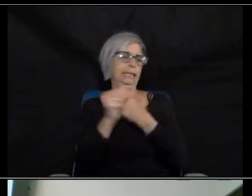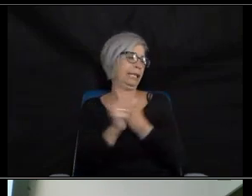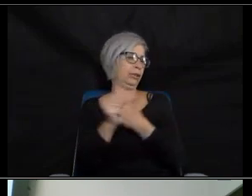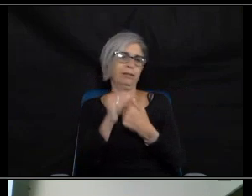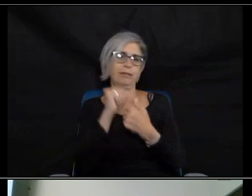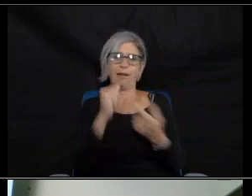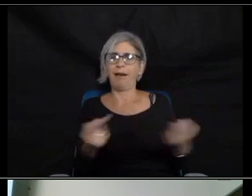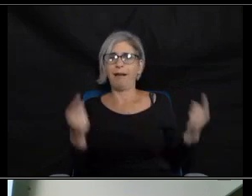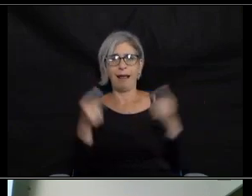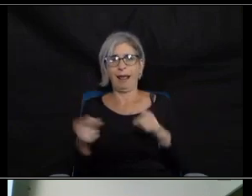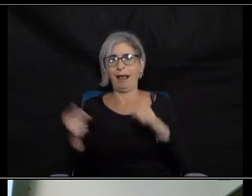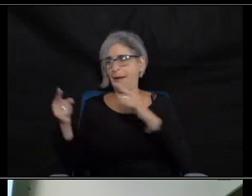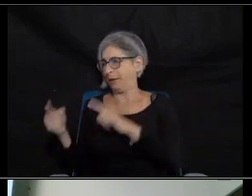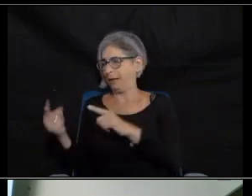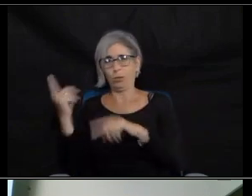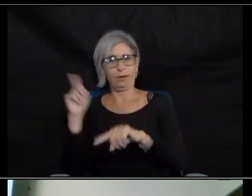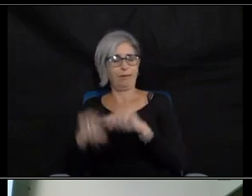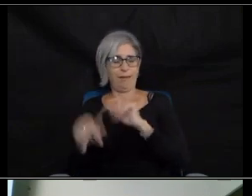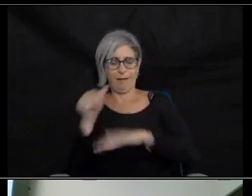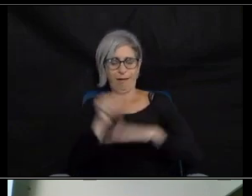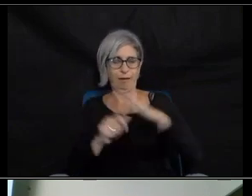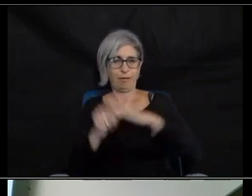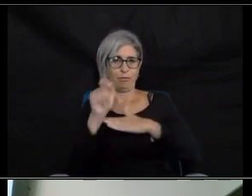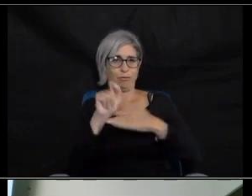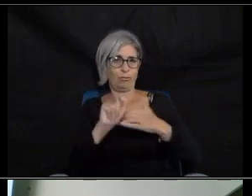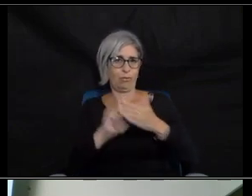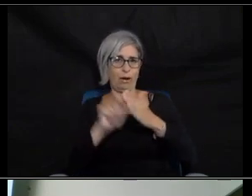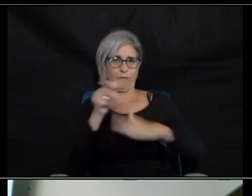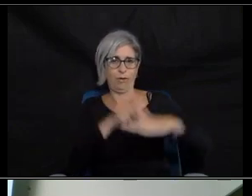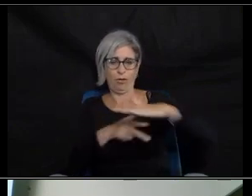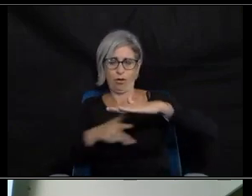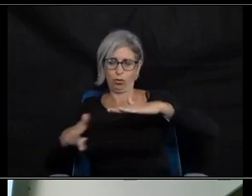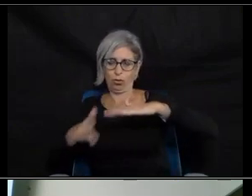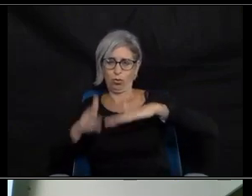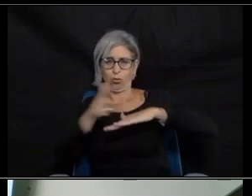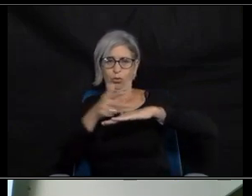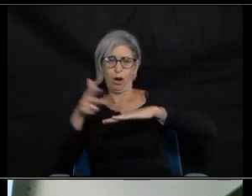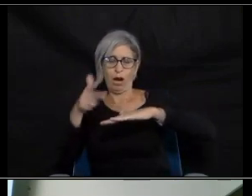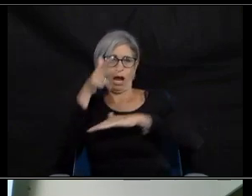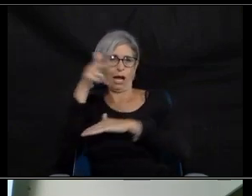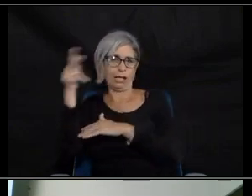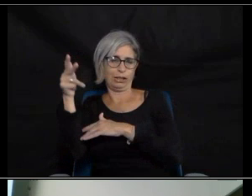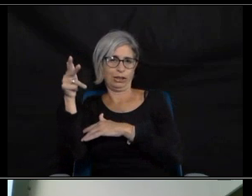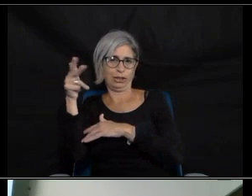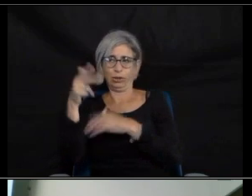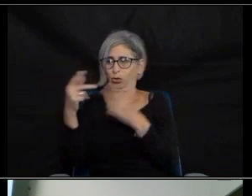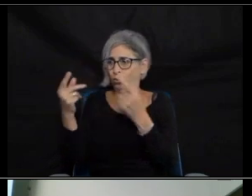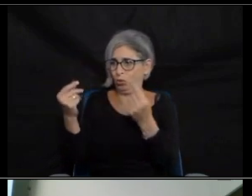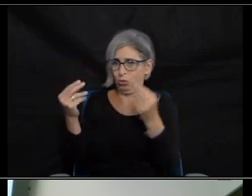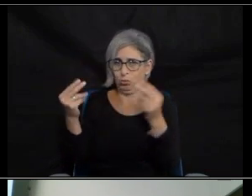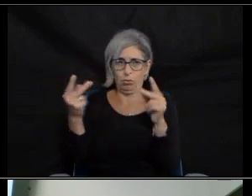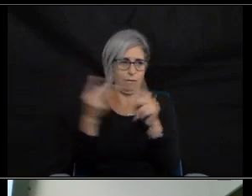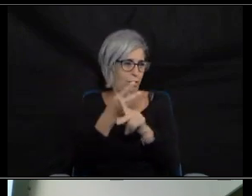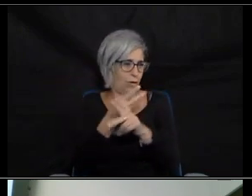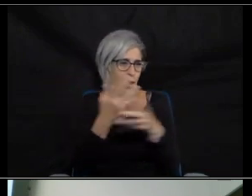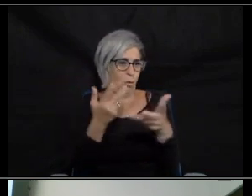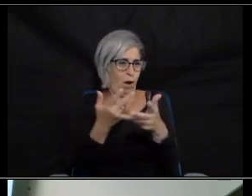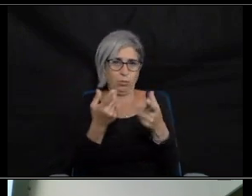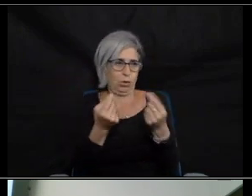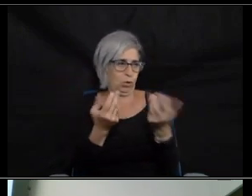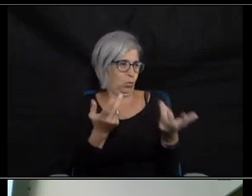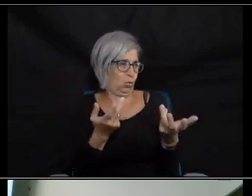not happening because we can't underwrite the garages. Is there anything we can do? Is there anything we can figure out?